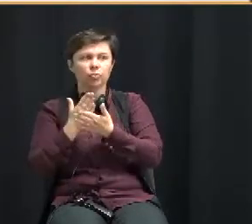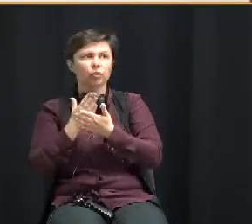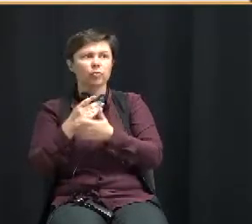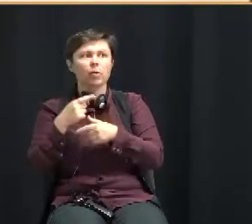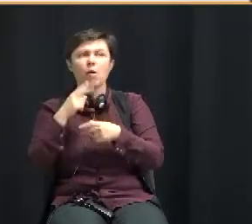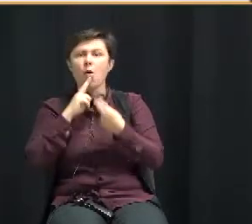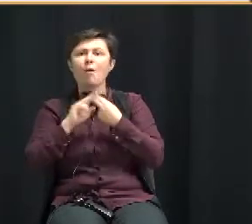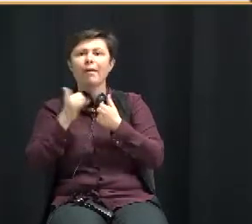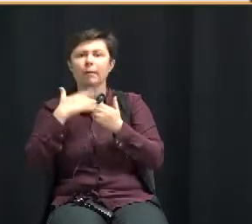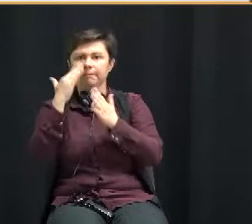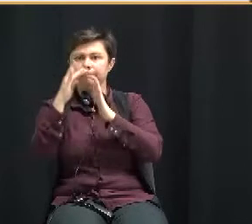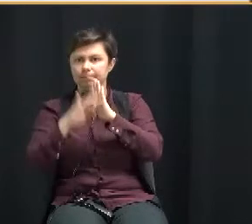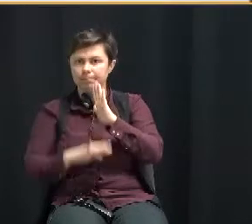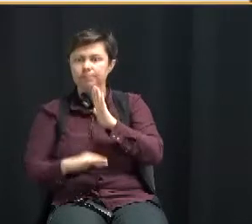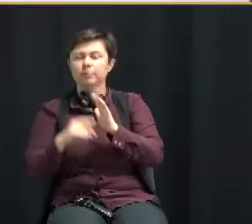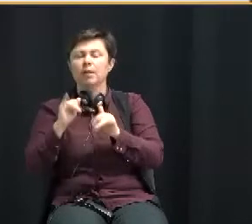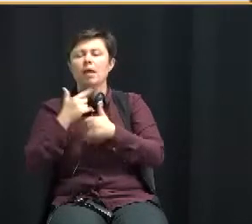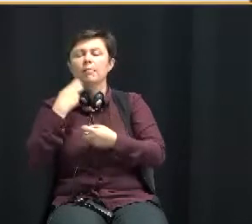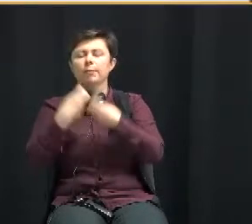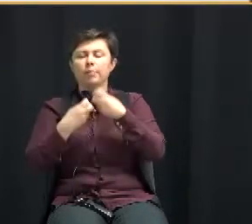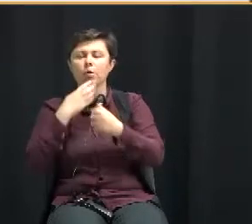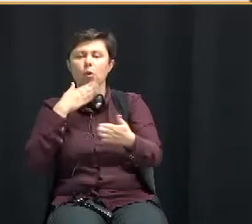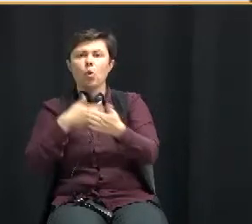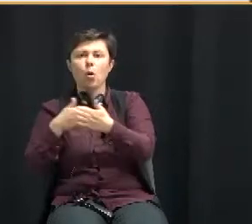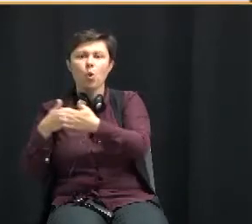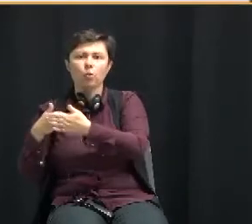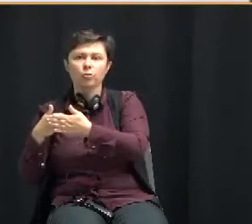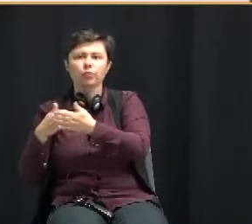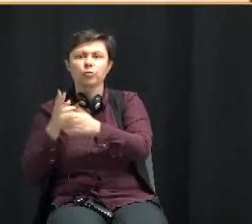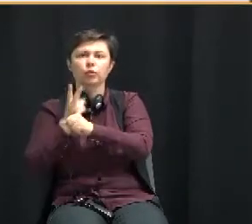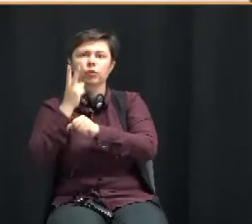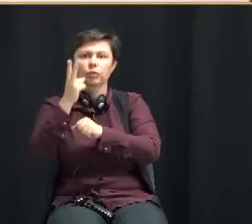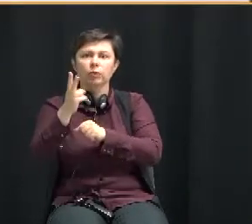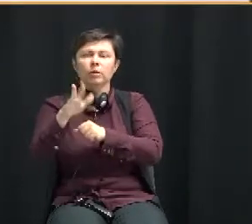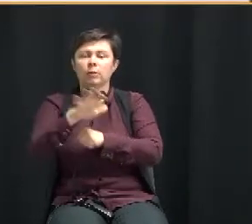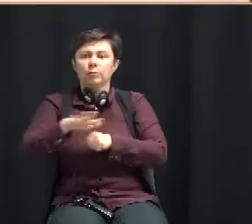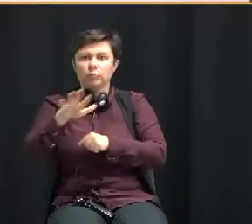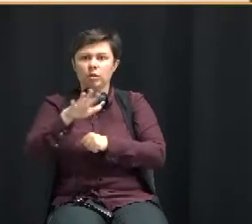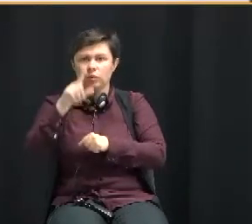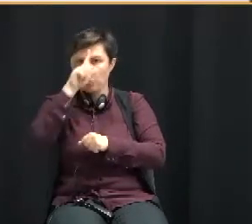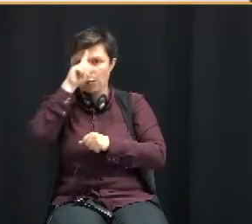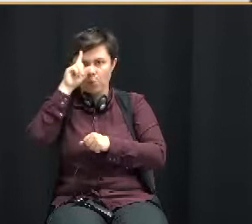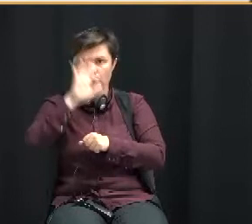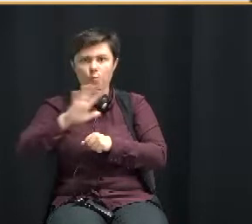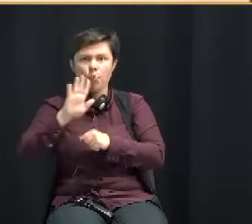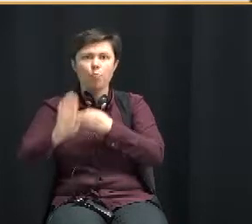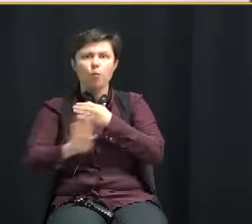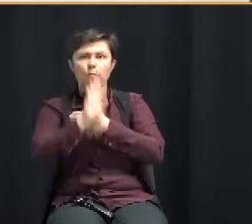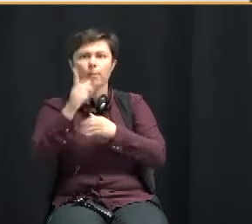about them in detail. I will just refer to them in terms of limited access access to public